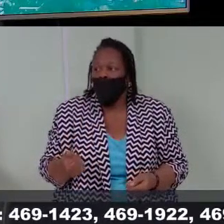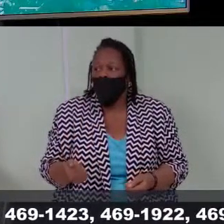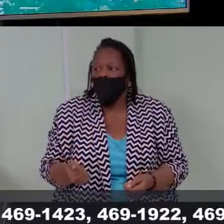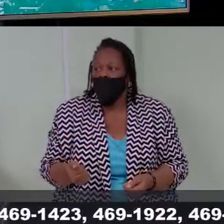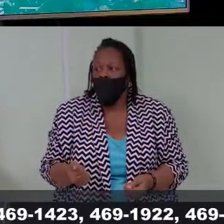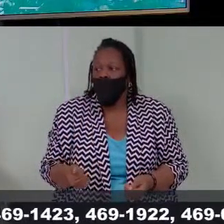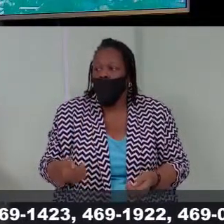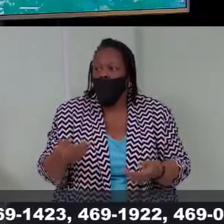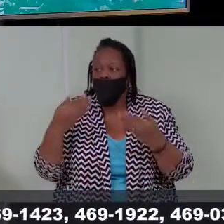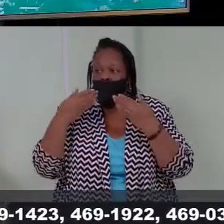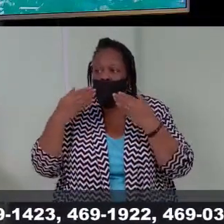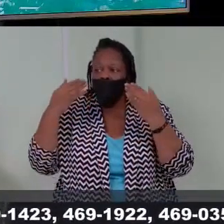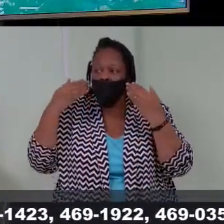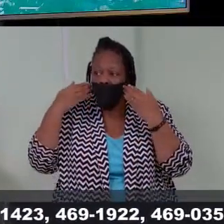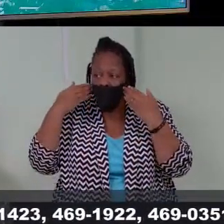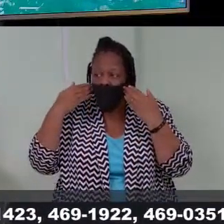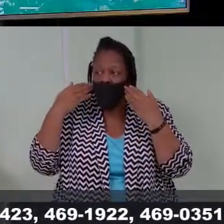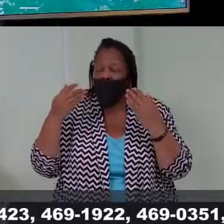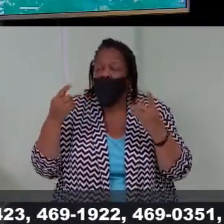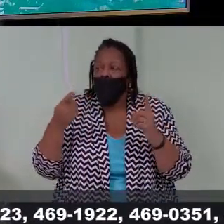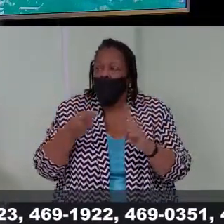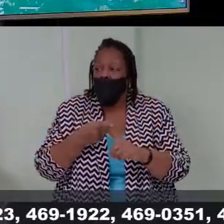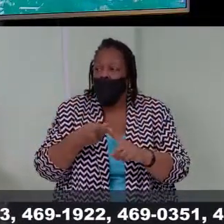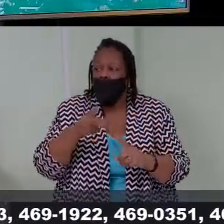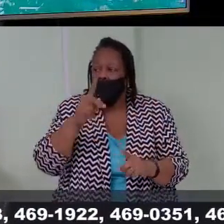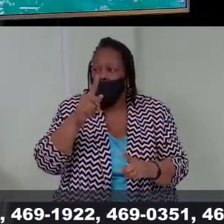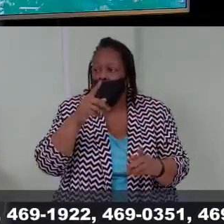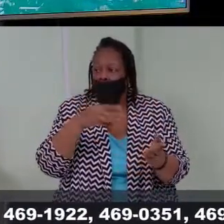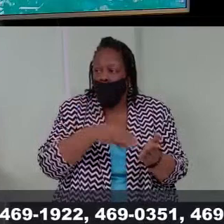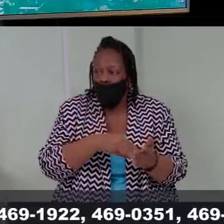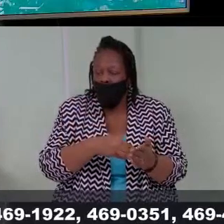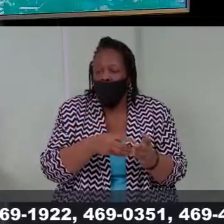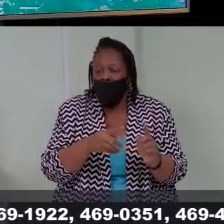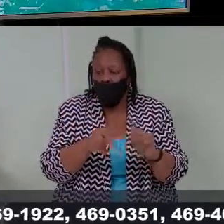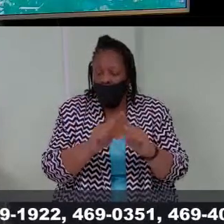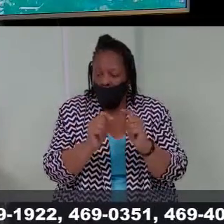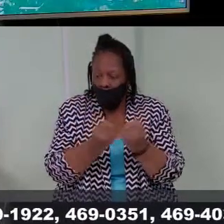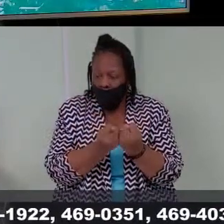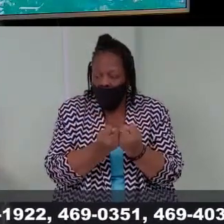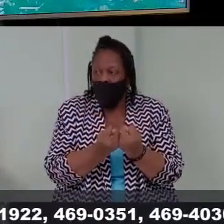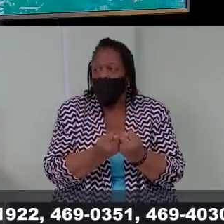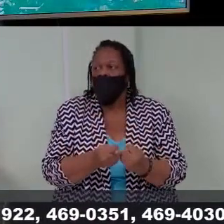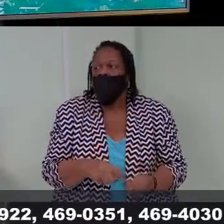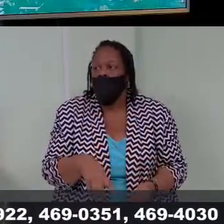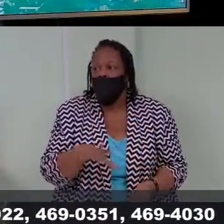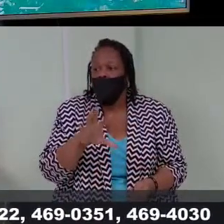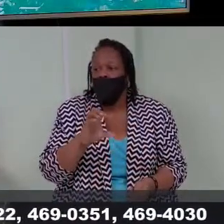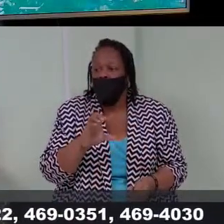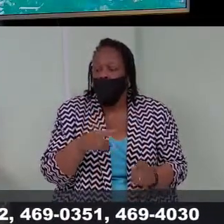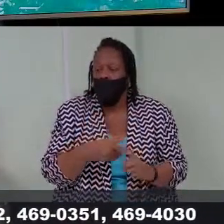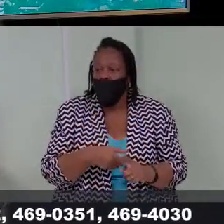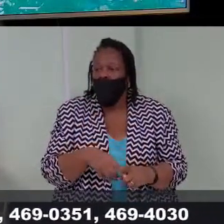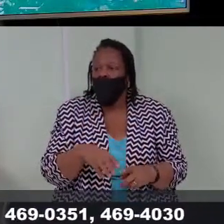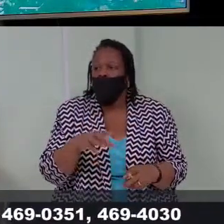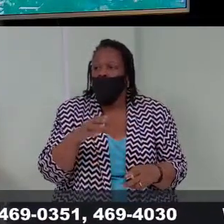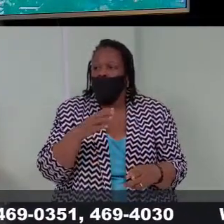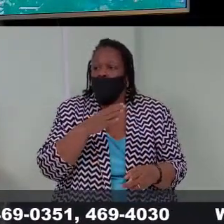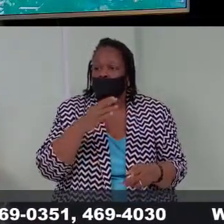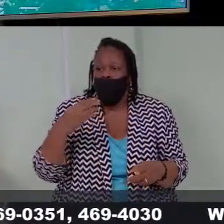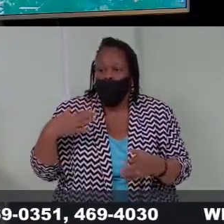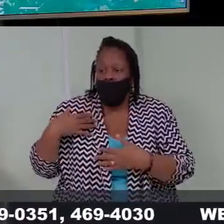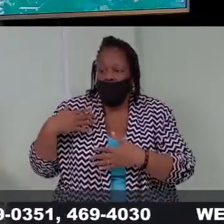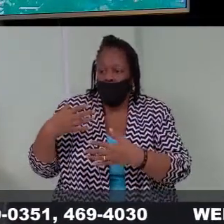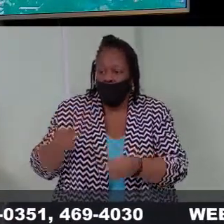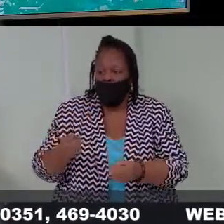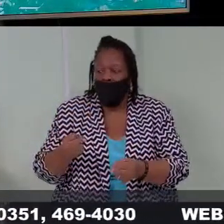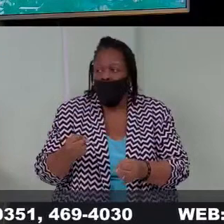of the KN95 masks to the COVID-19 Task Force. We once again thank you so much and applaud all the hard work